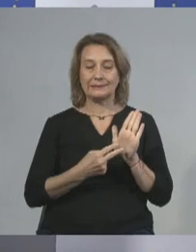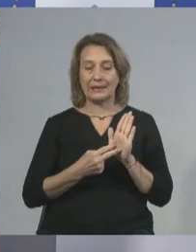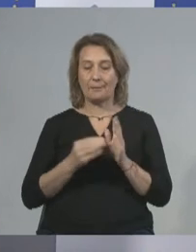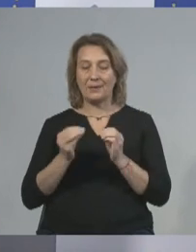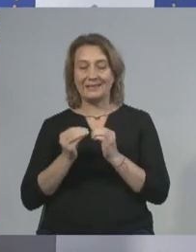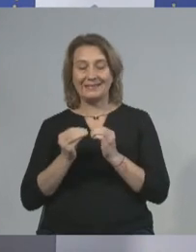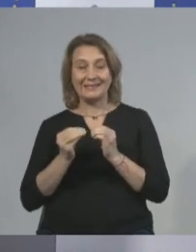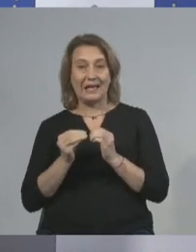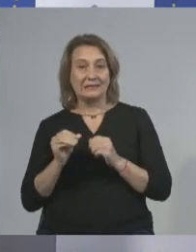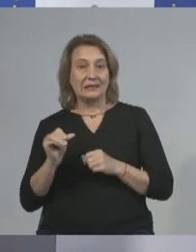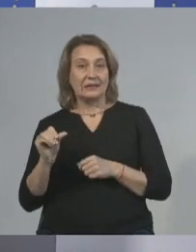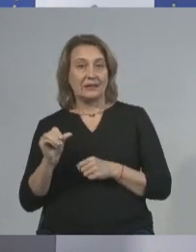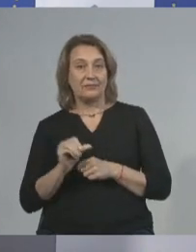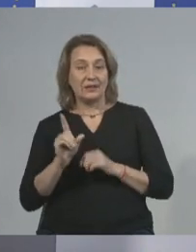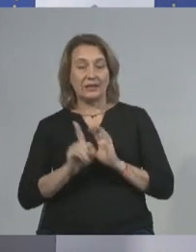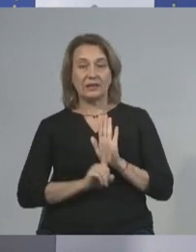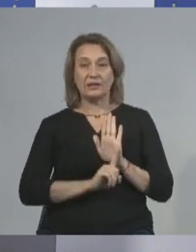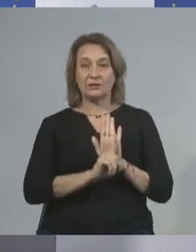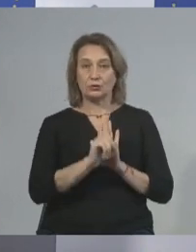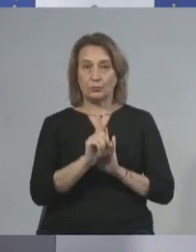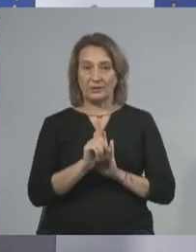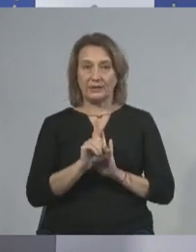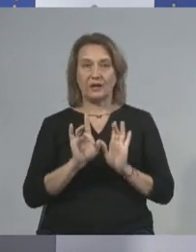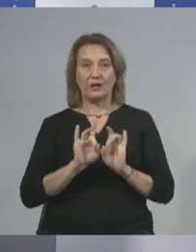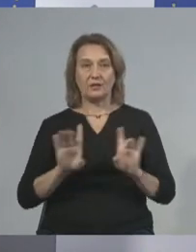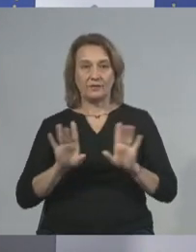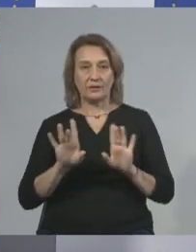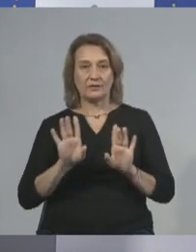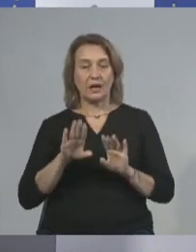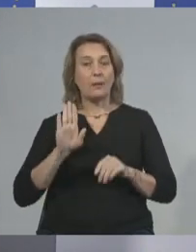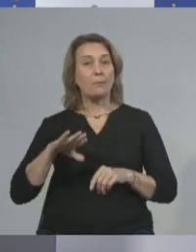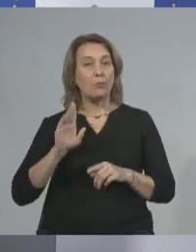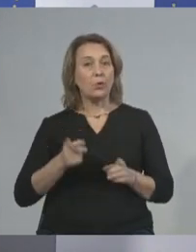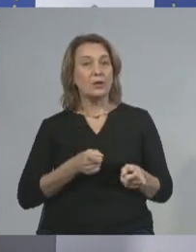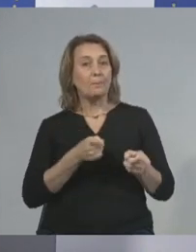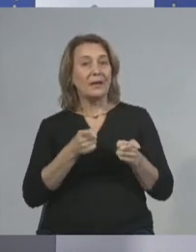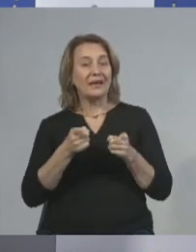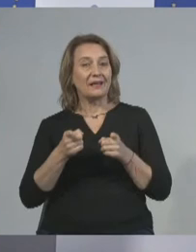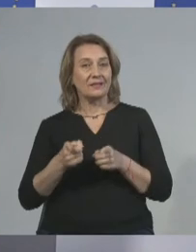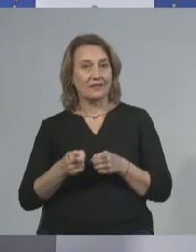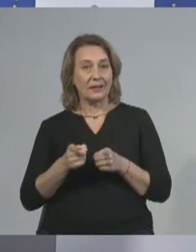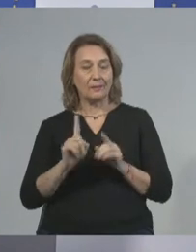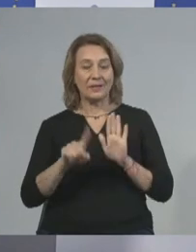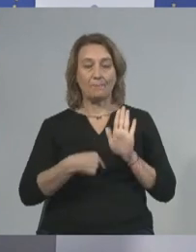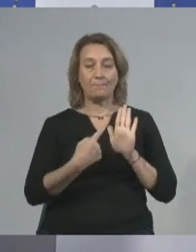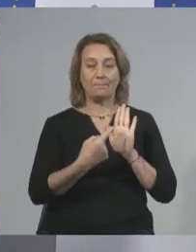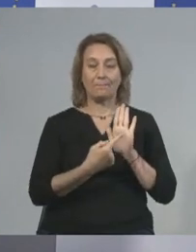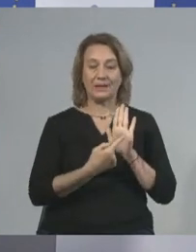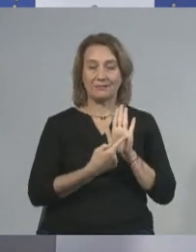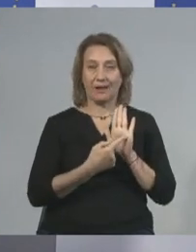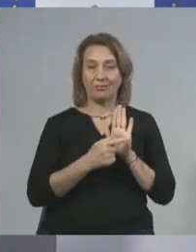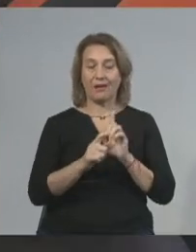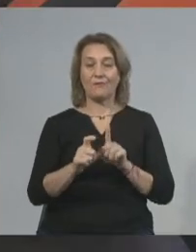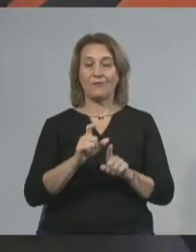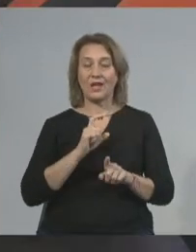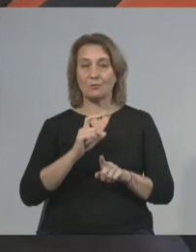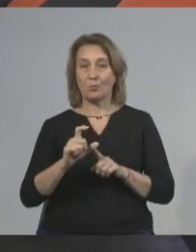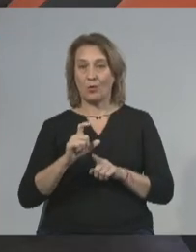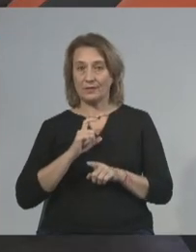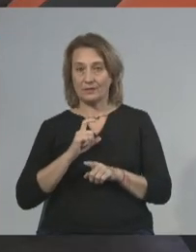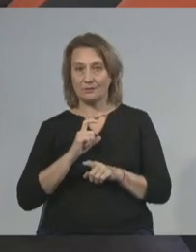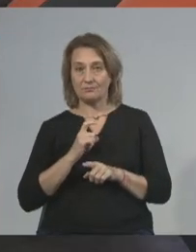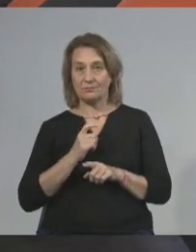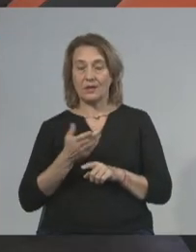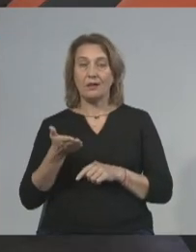we have seven from seven to ten minutes for opening remarks and then we will proceed to a q a session